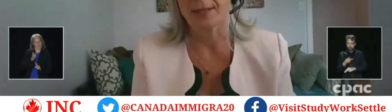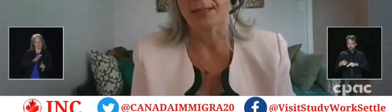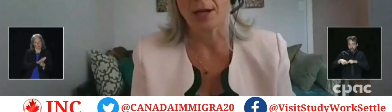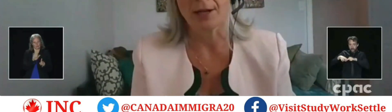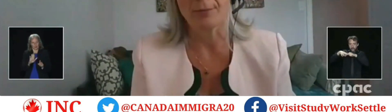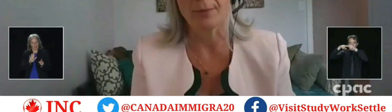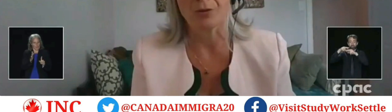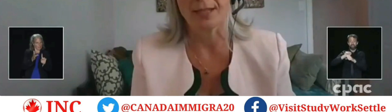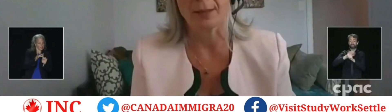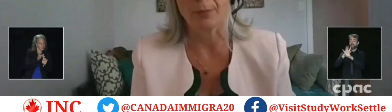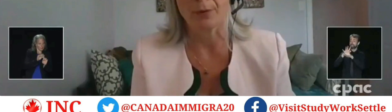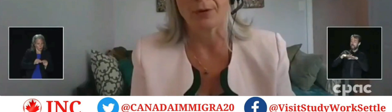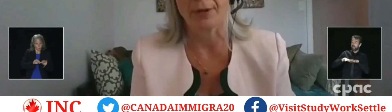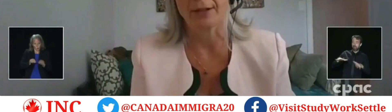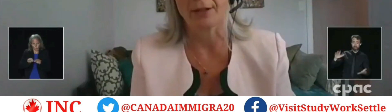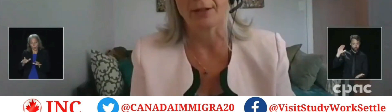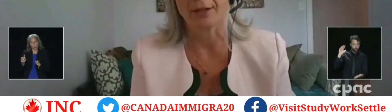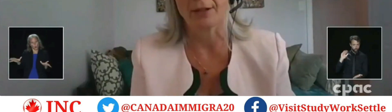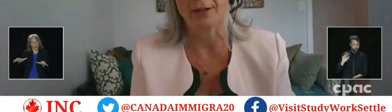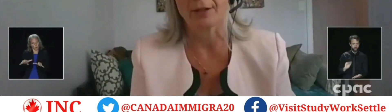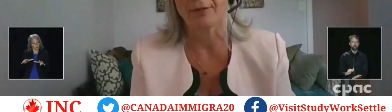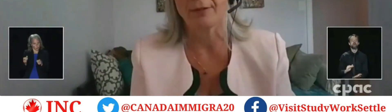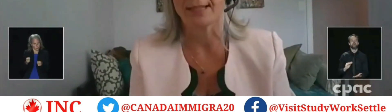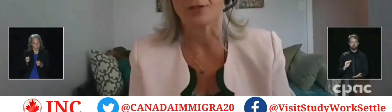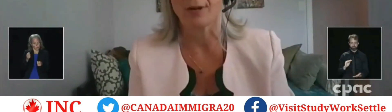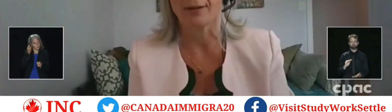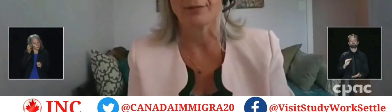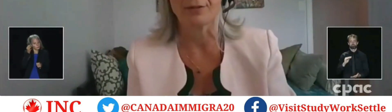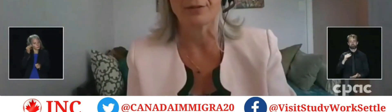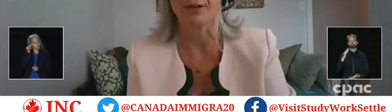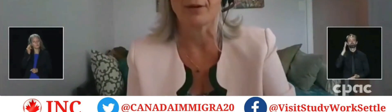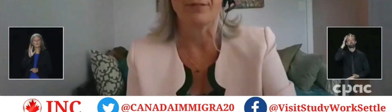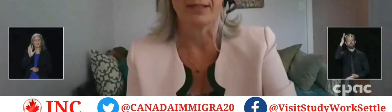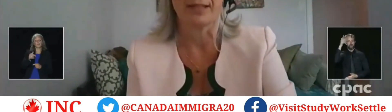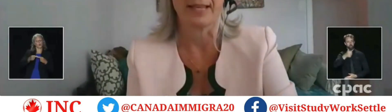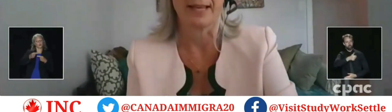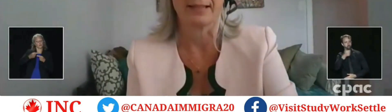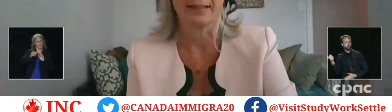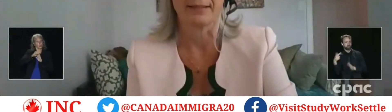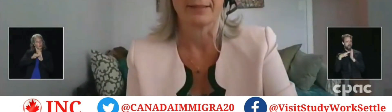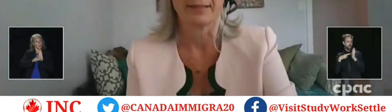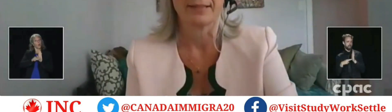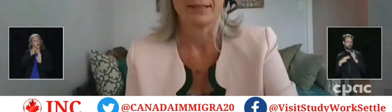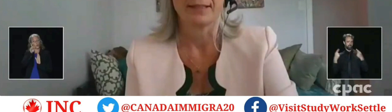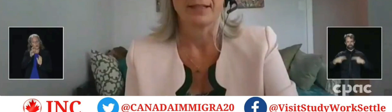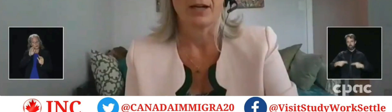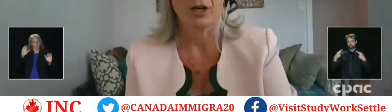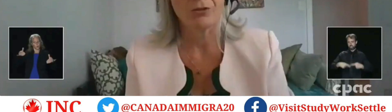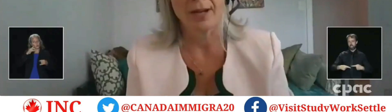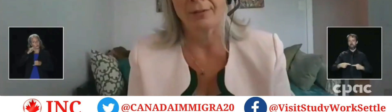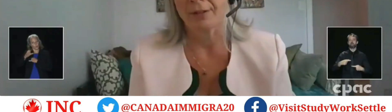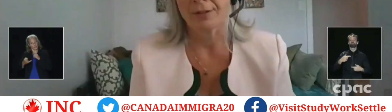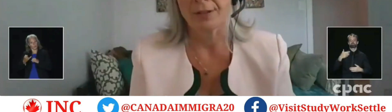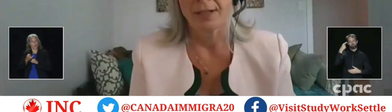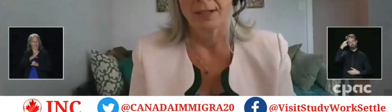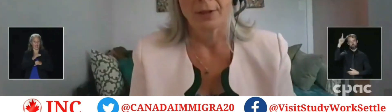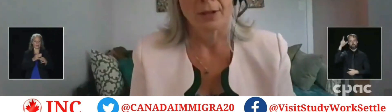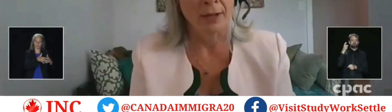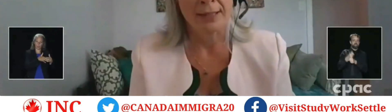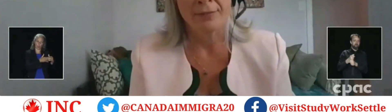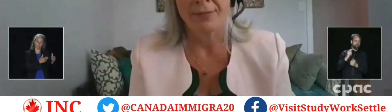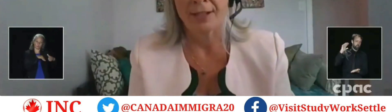mean adjustments to other measures at the border and on arrival for vaccinated travelers arriving in Canada. All